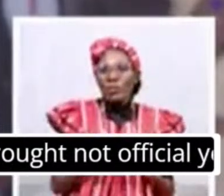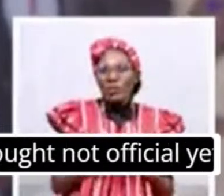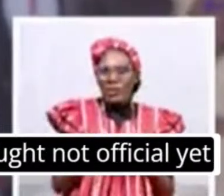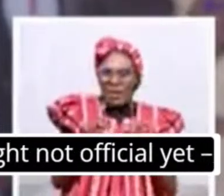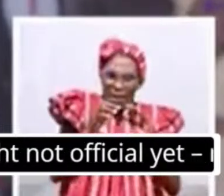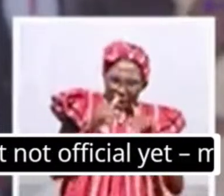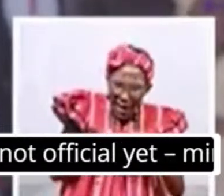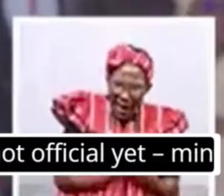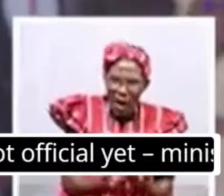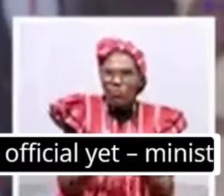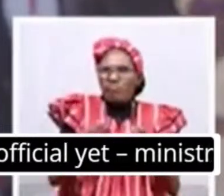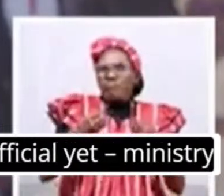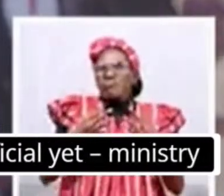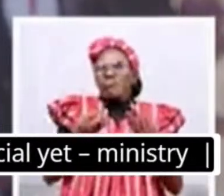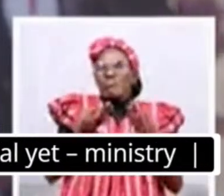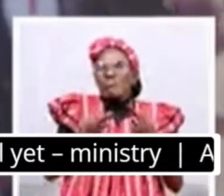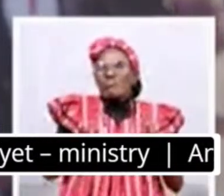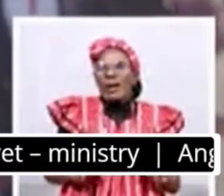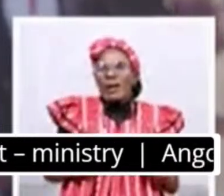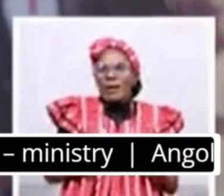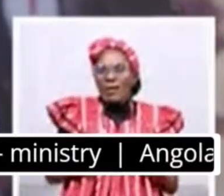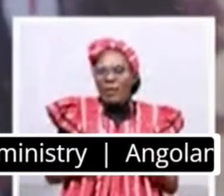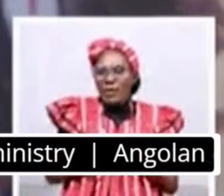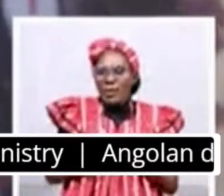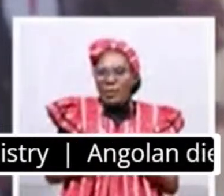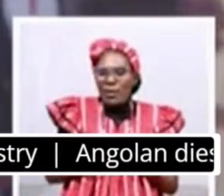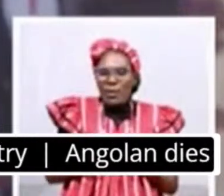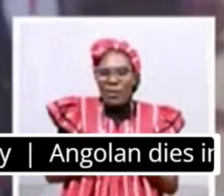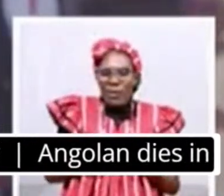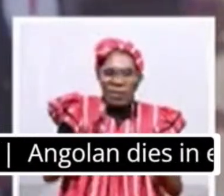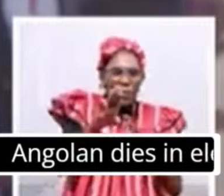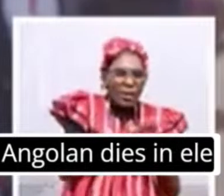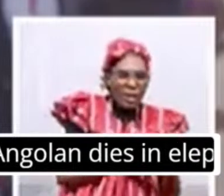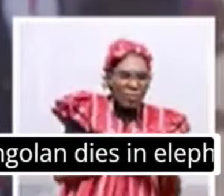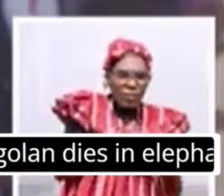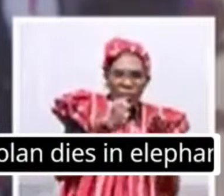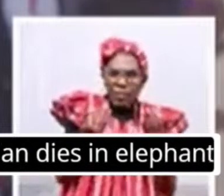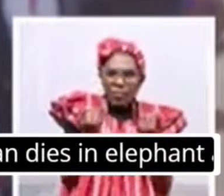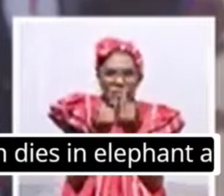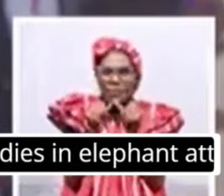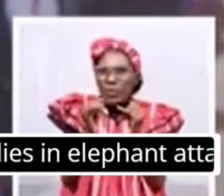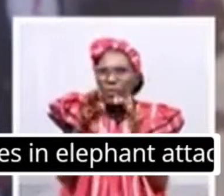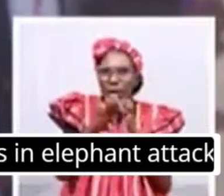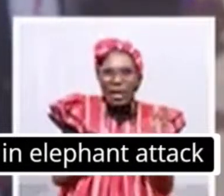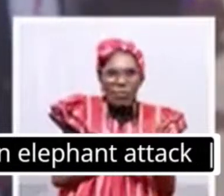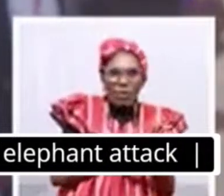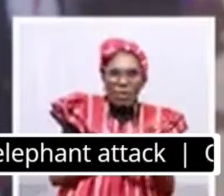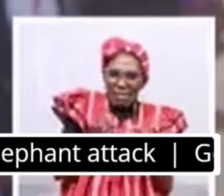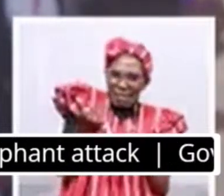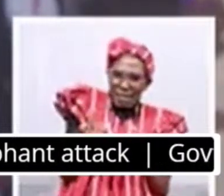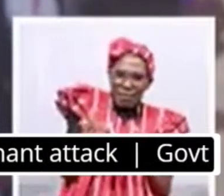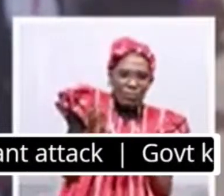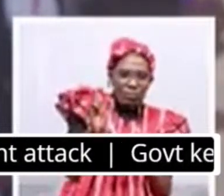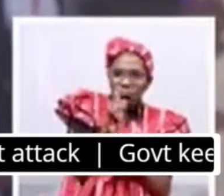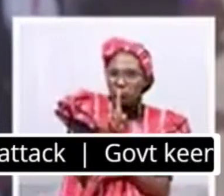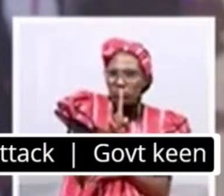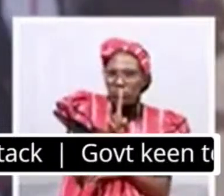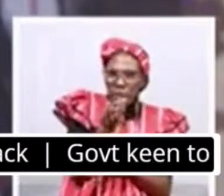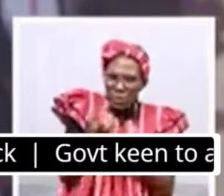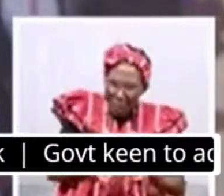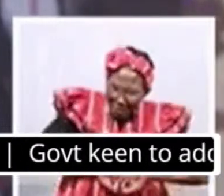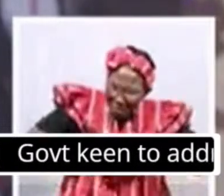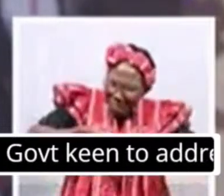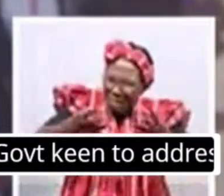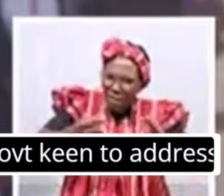How we acquire it. It did not come by itself. It came through sacrifices.